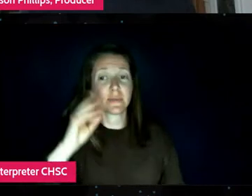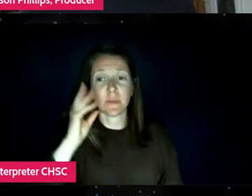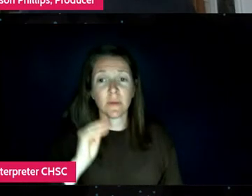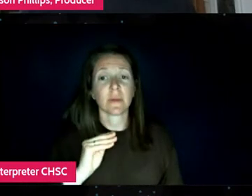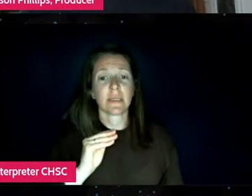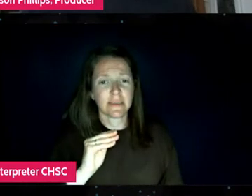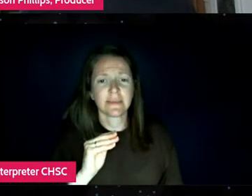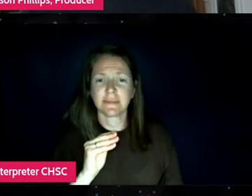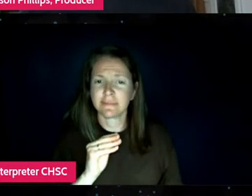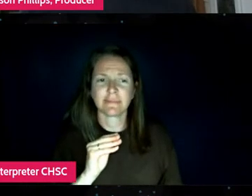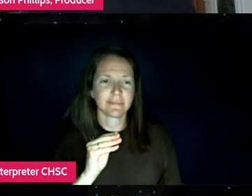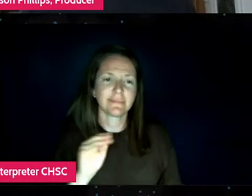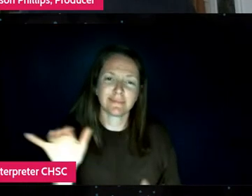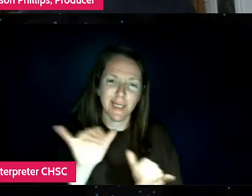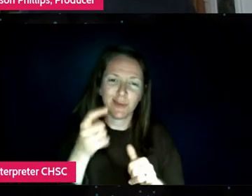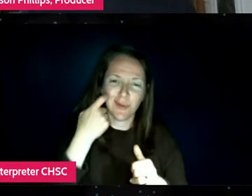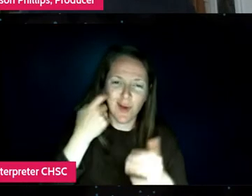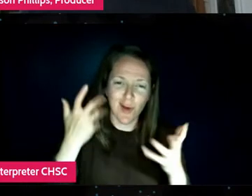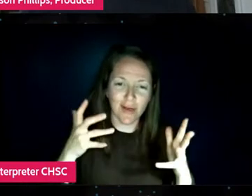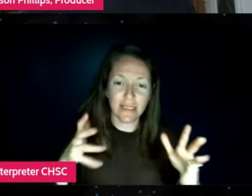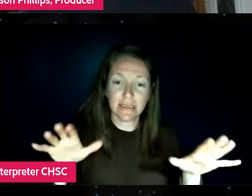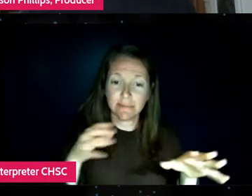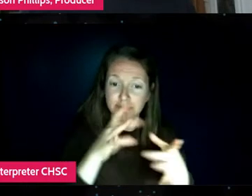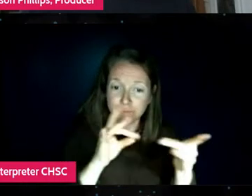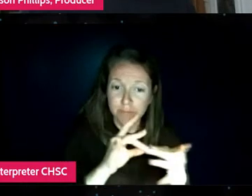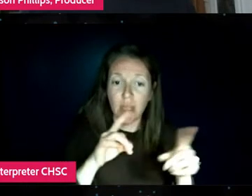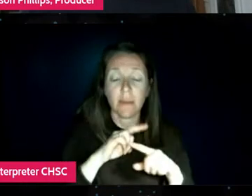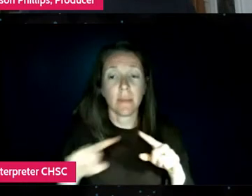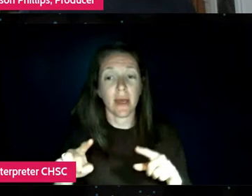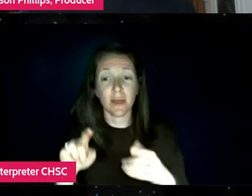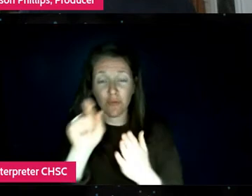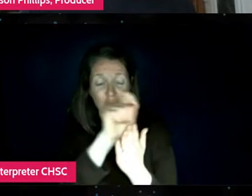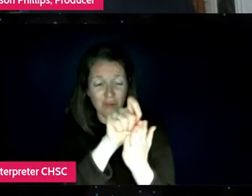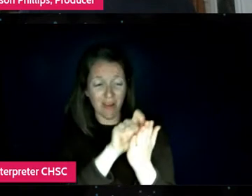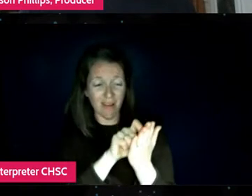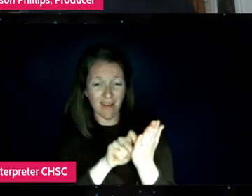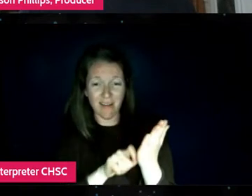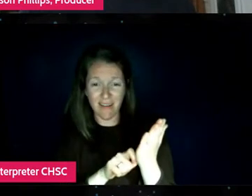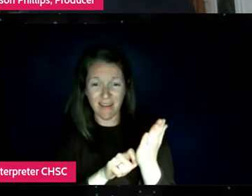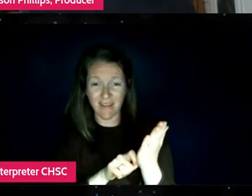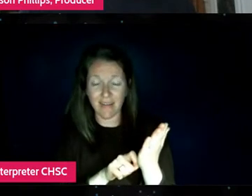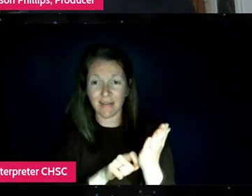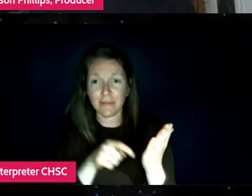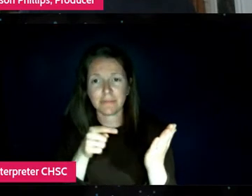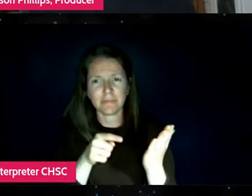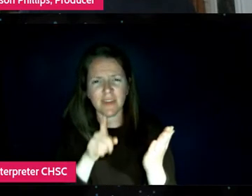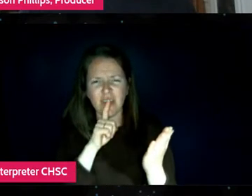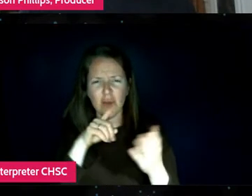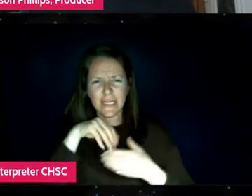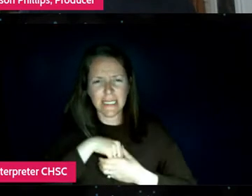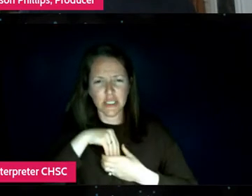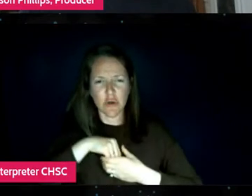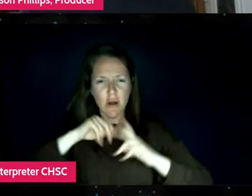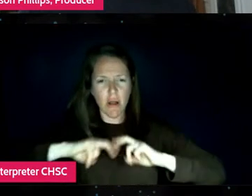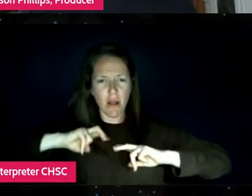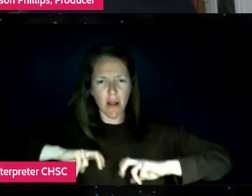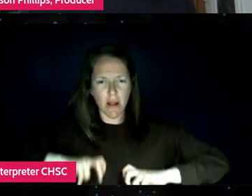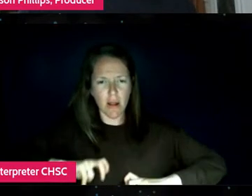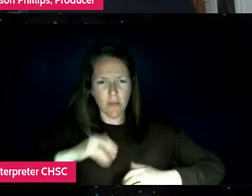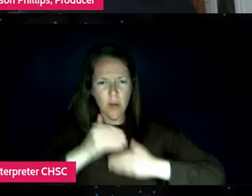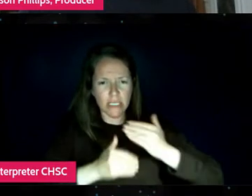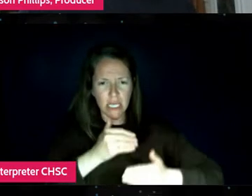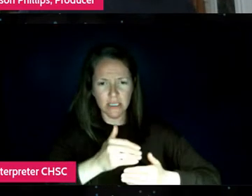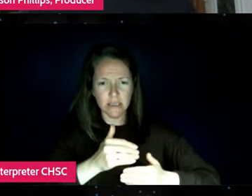said. But really, I think, writing is pretty, it's a very internal process. And I think directing is a very